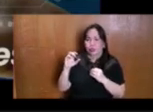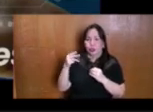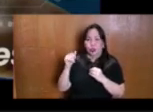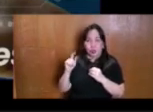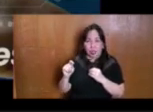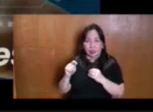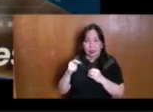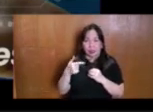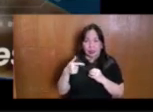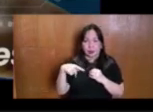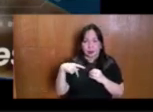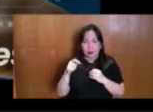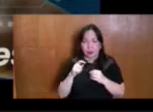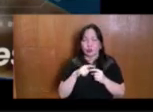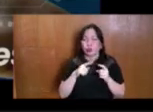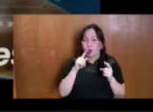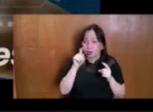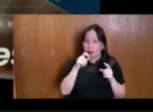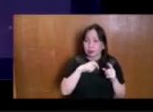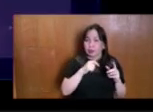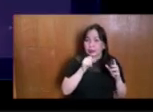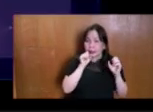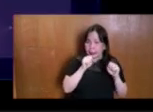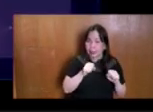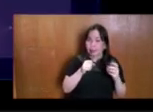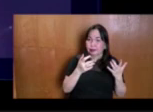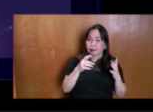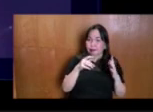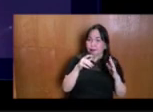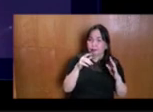So can principled AI truly benefit Filipinos?